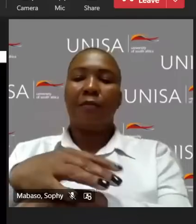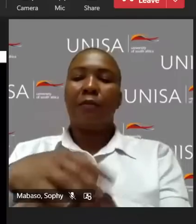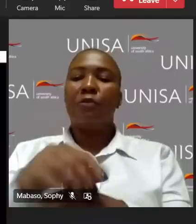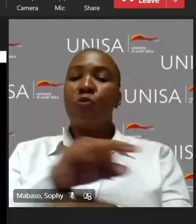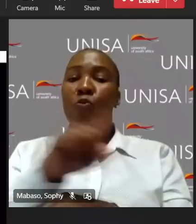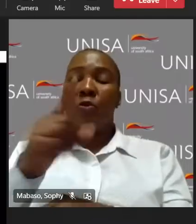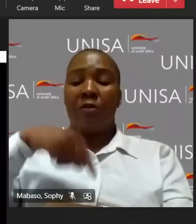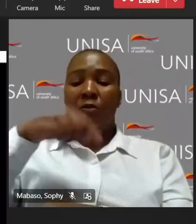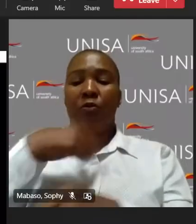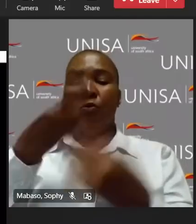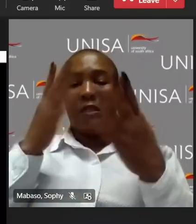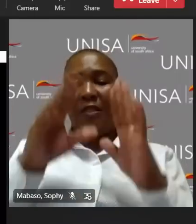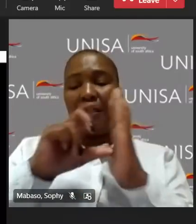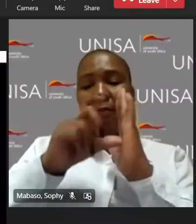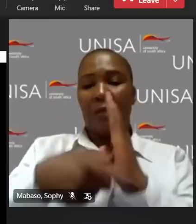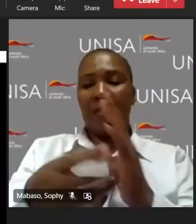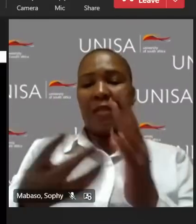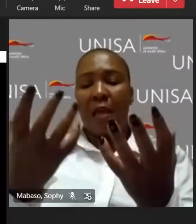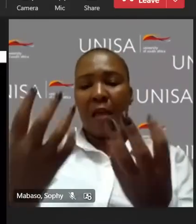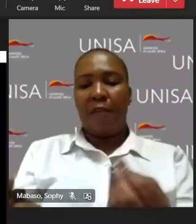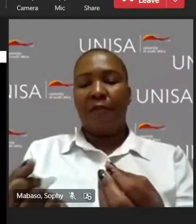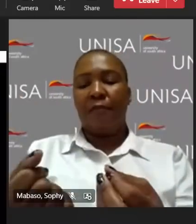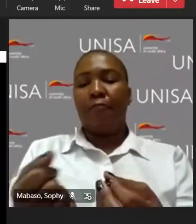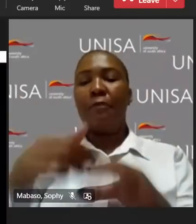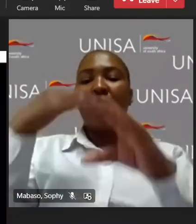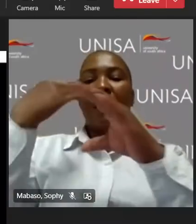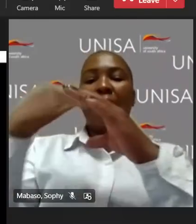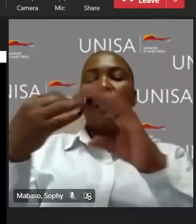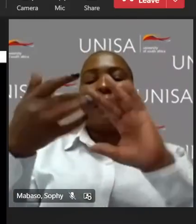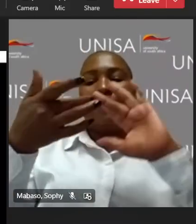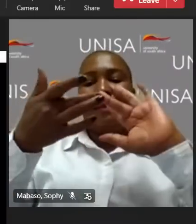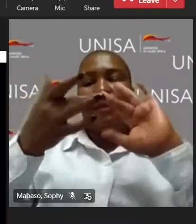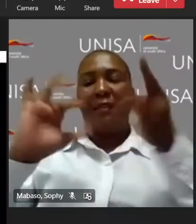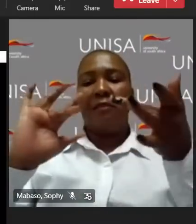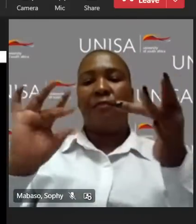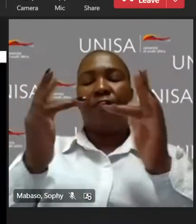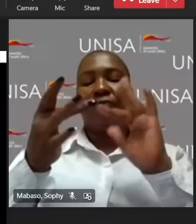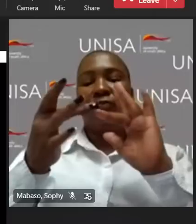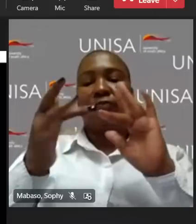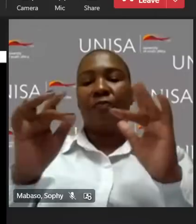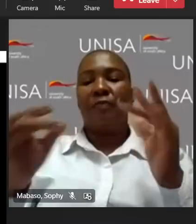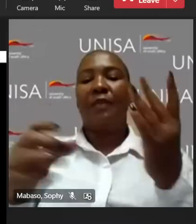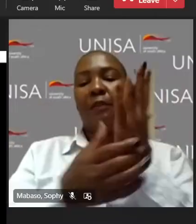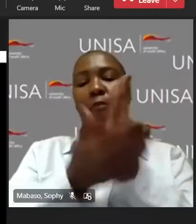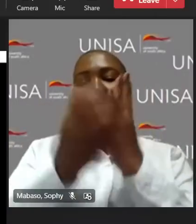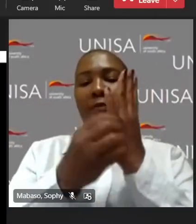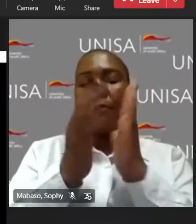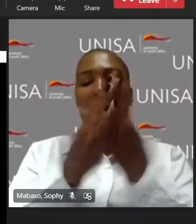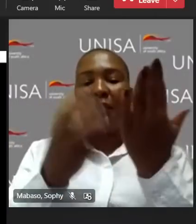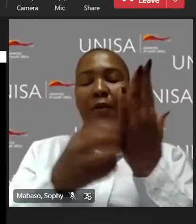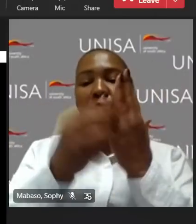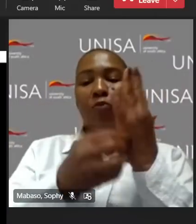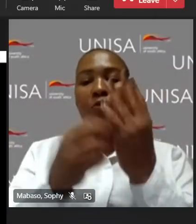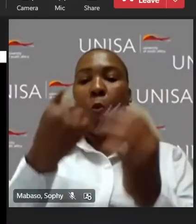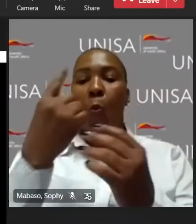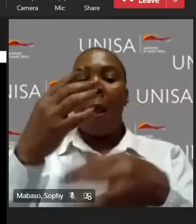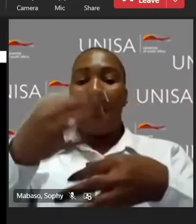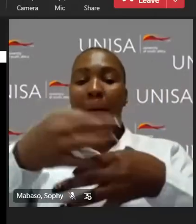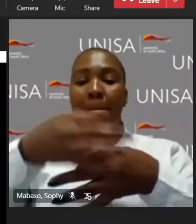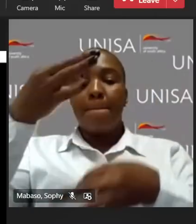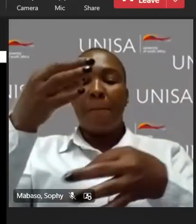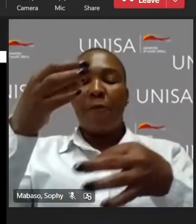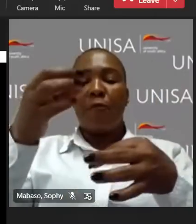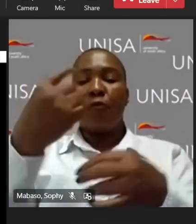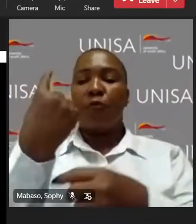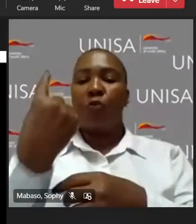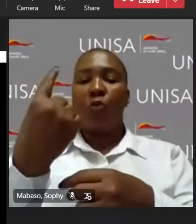disabilities receive electronic textbooks. In order for you to receive the service, there's a one-page form that you complete at the